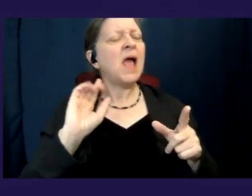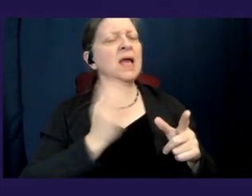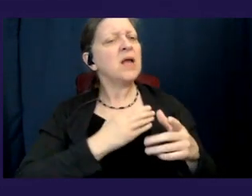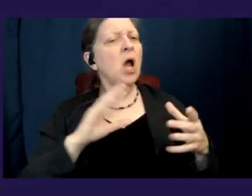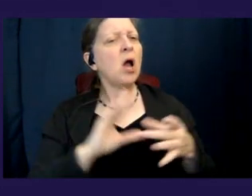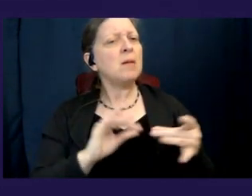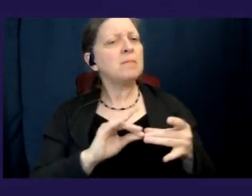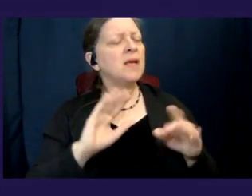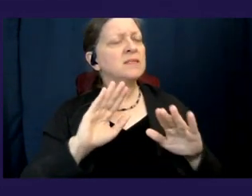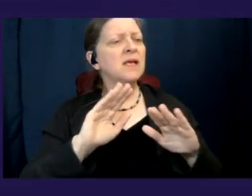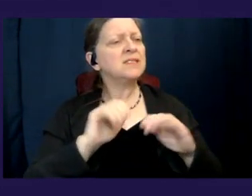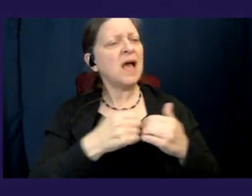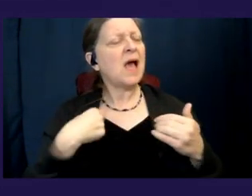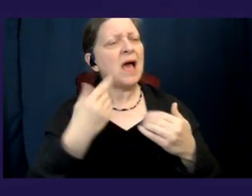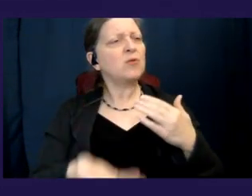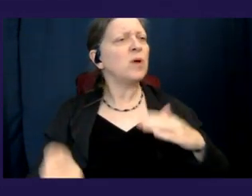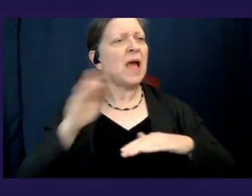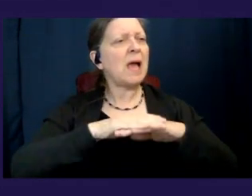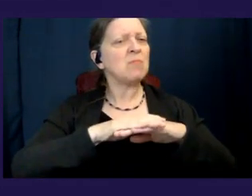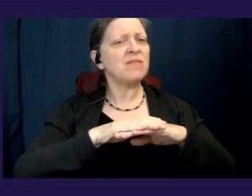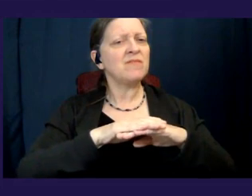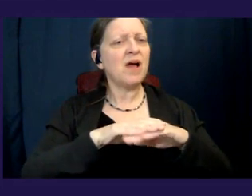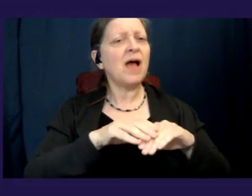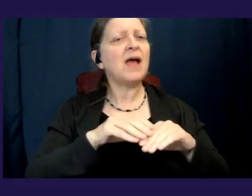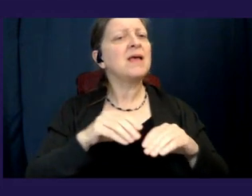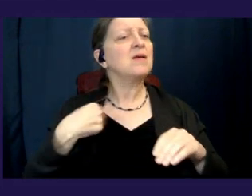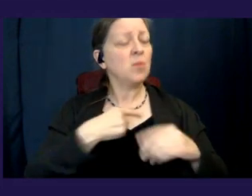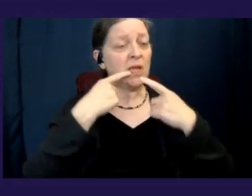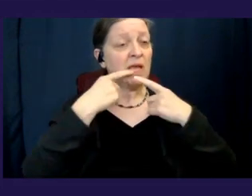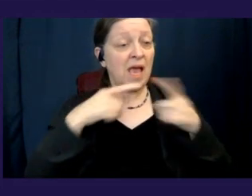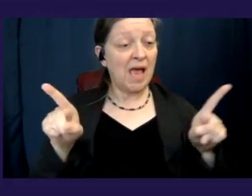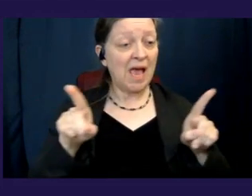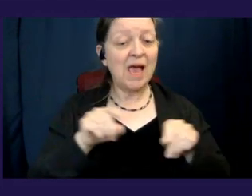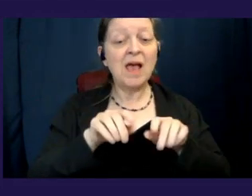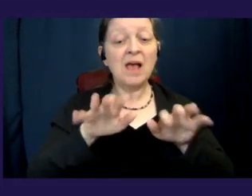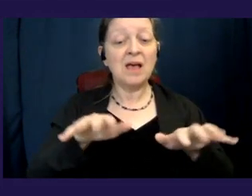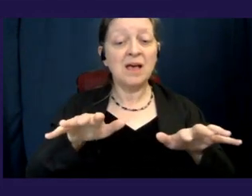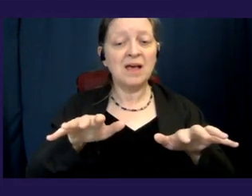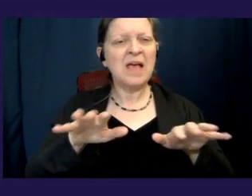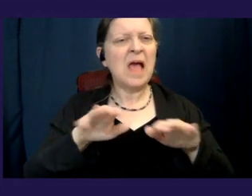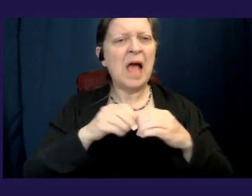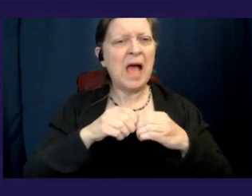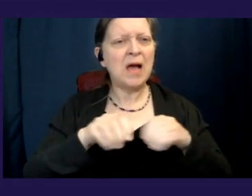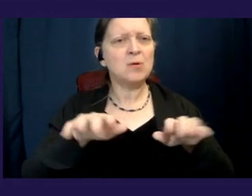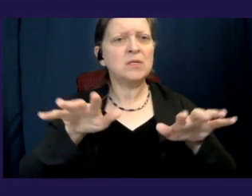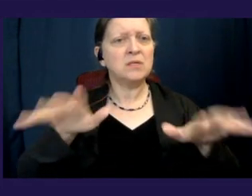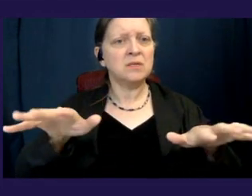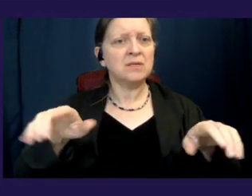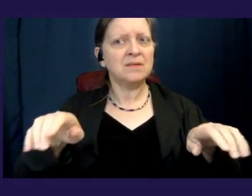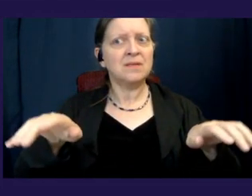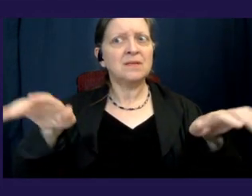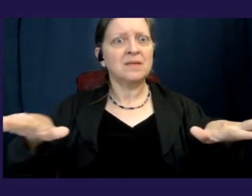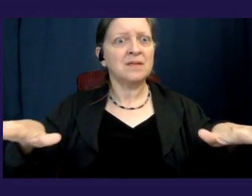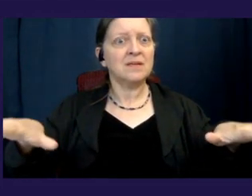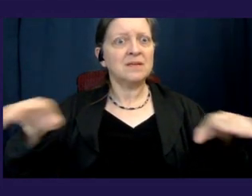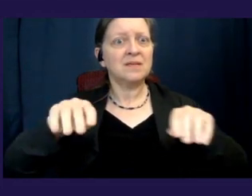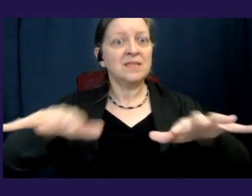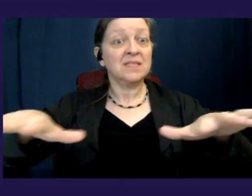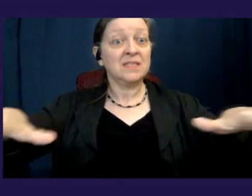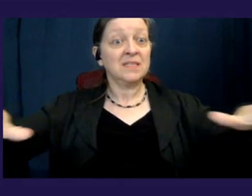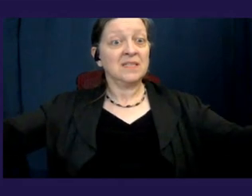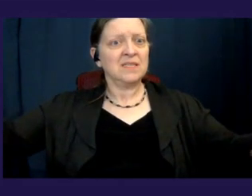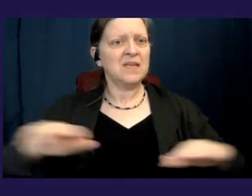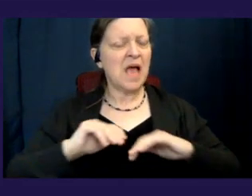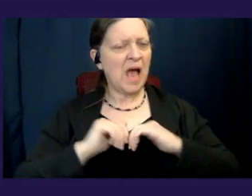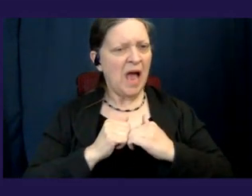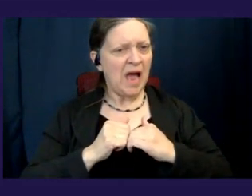people to pass it on and repeat that message with our community partners? And we have great relationships with our community